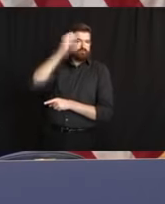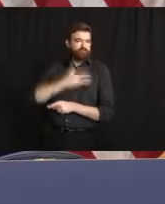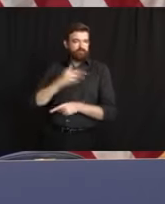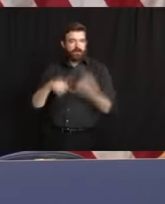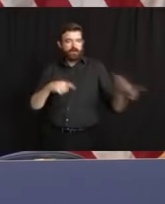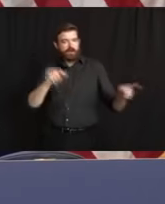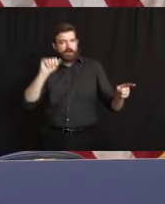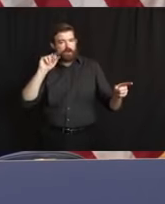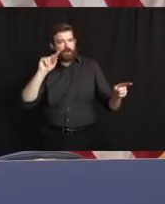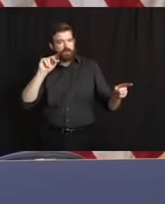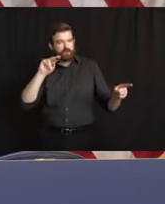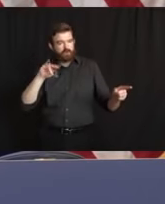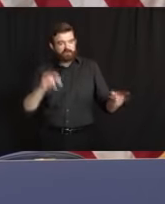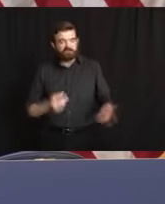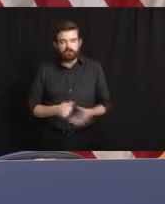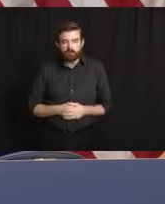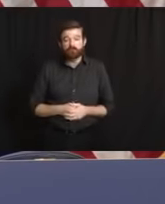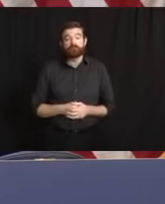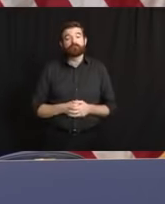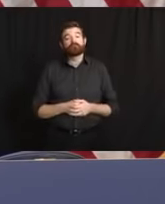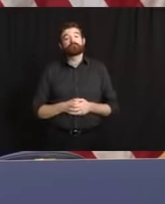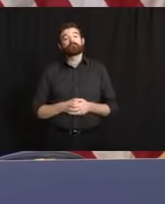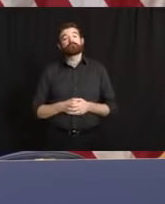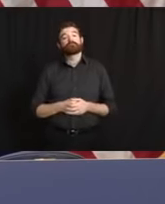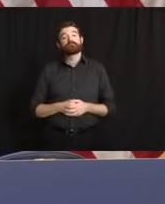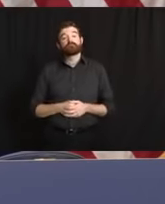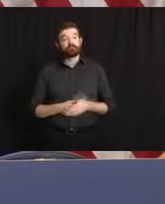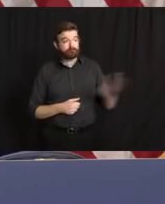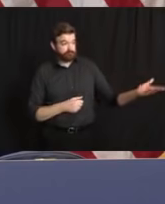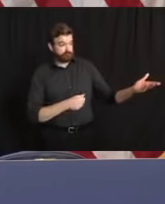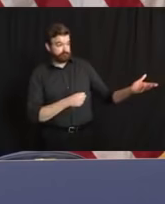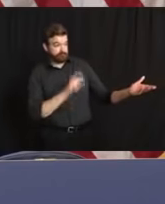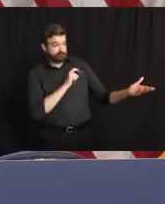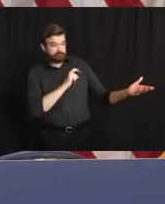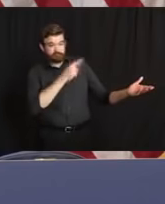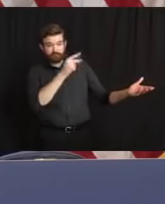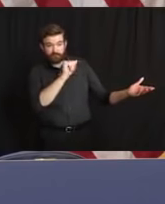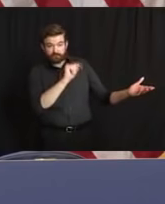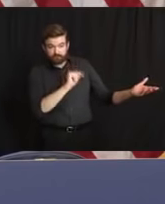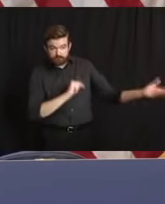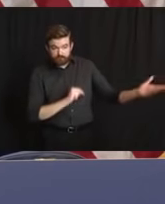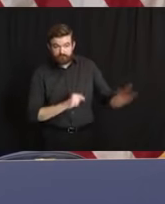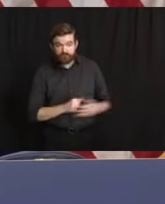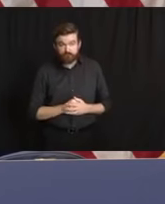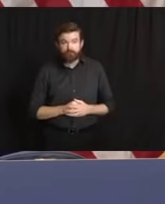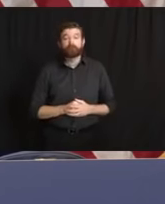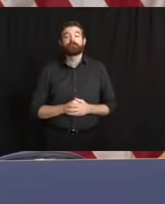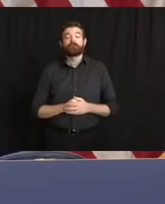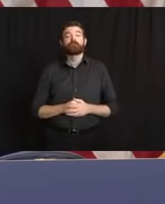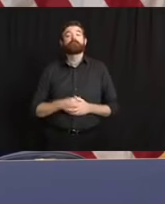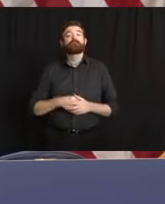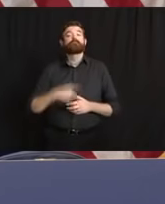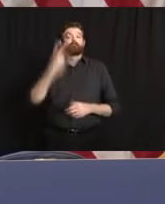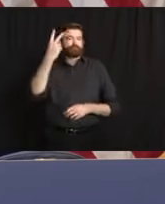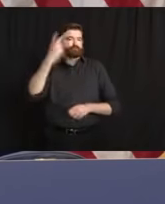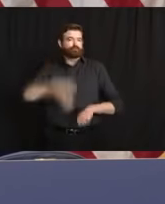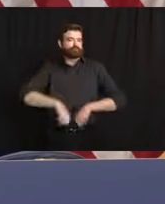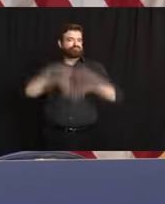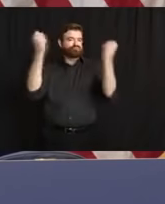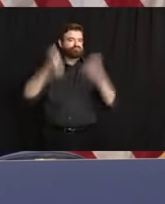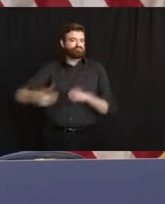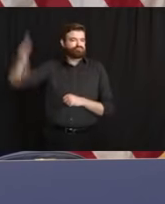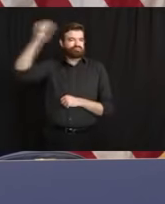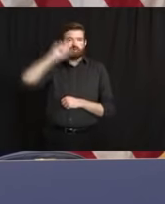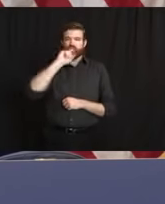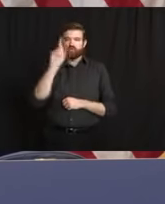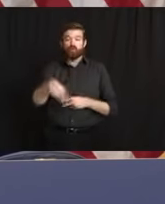in Paterson, where Paterson Police Department responded to an open tavern. They were cited for the EO violation as well as several